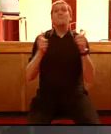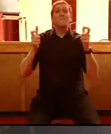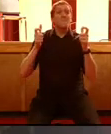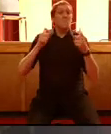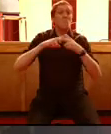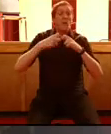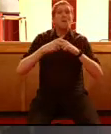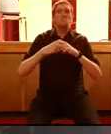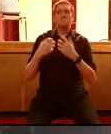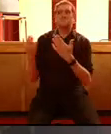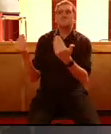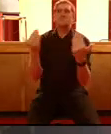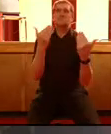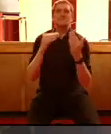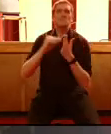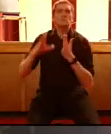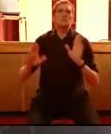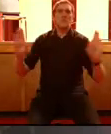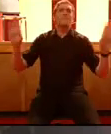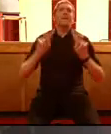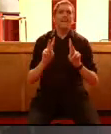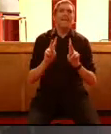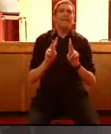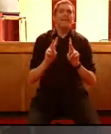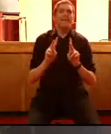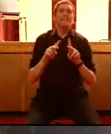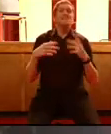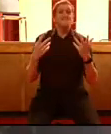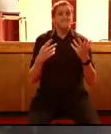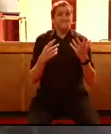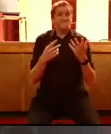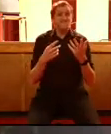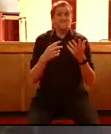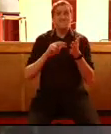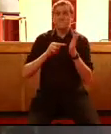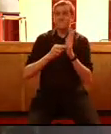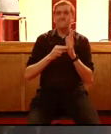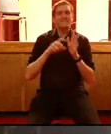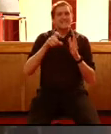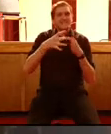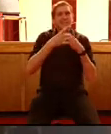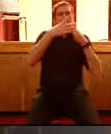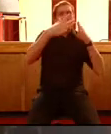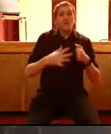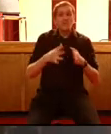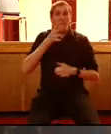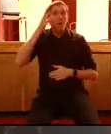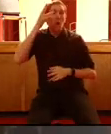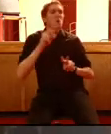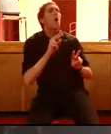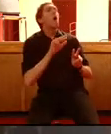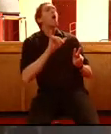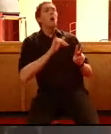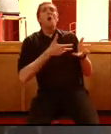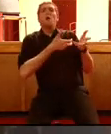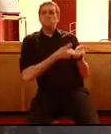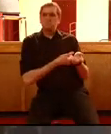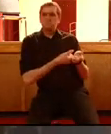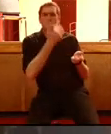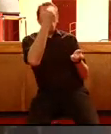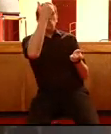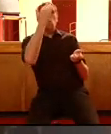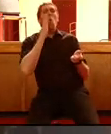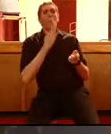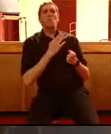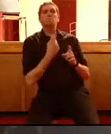back. Being leadership that the parents can trust, that the right thing is going to happen by their children,